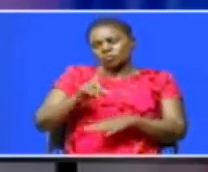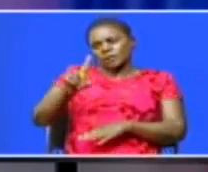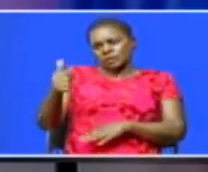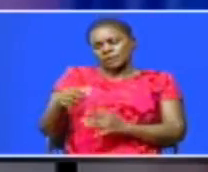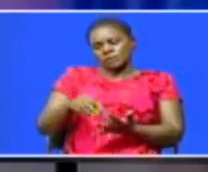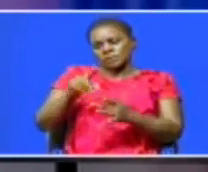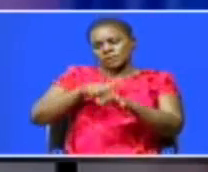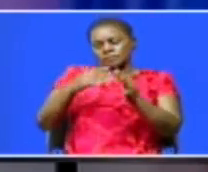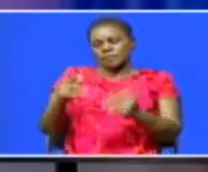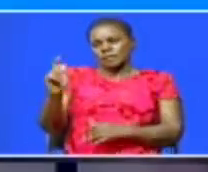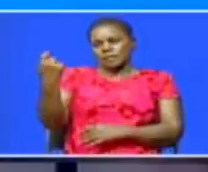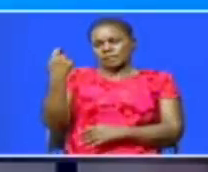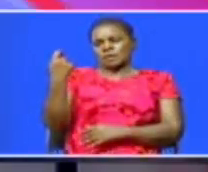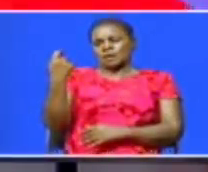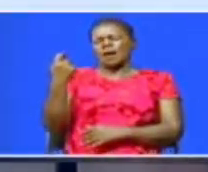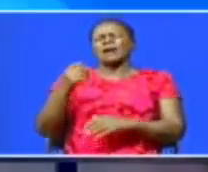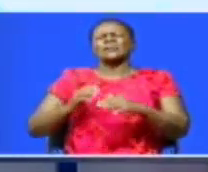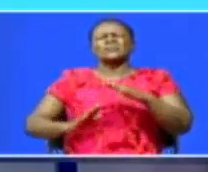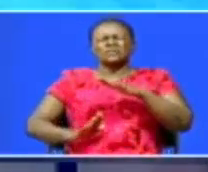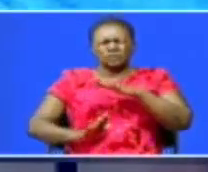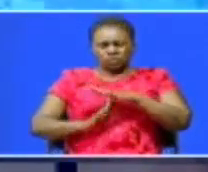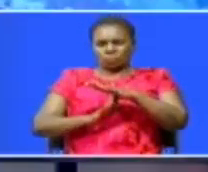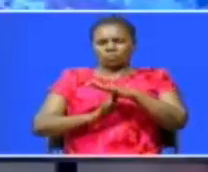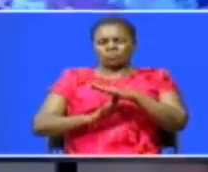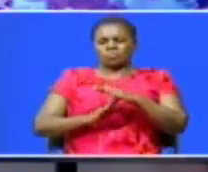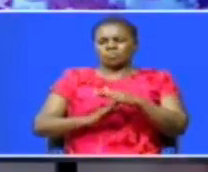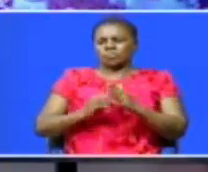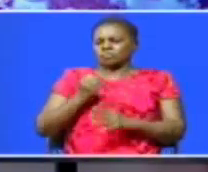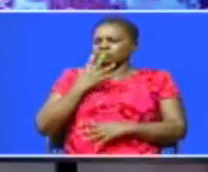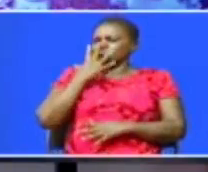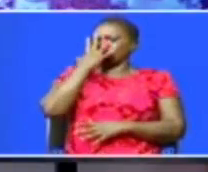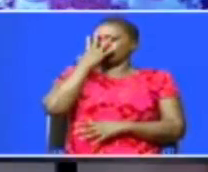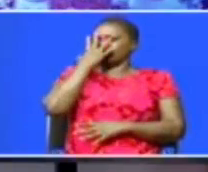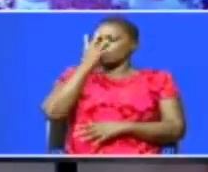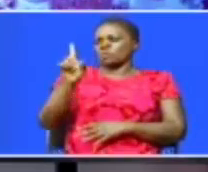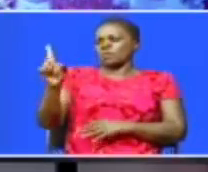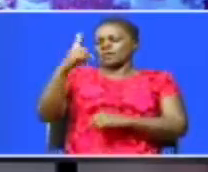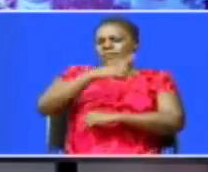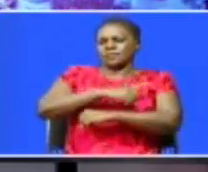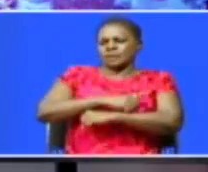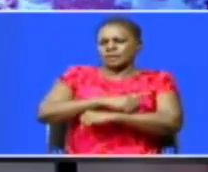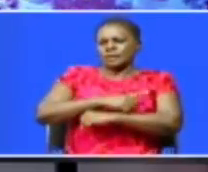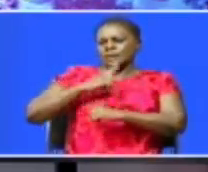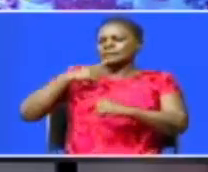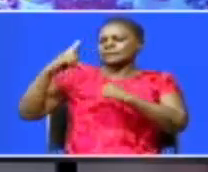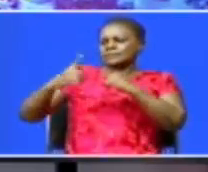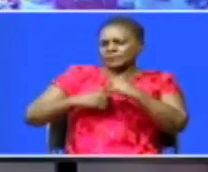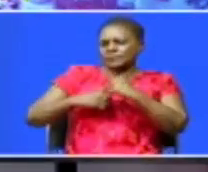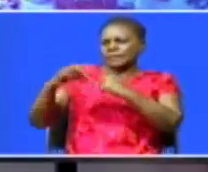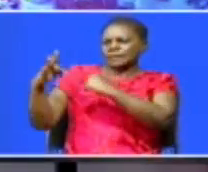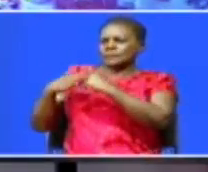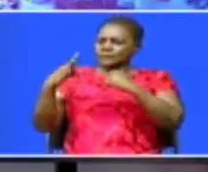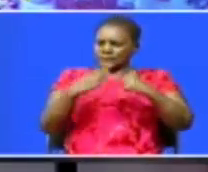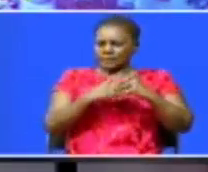in this pandemic. Now, Kenya has recorded its highest number of coronavirus infections in a single day after